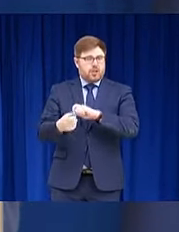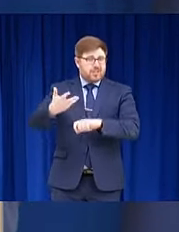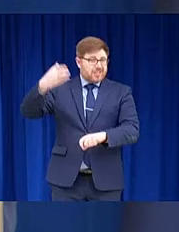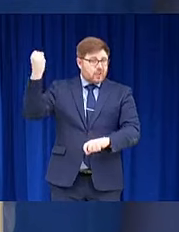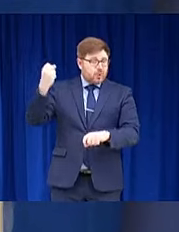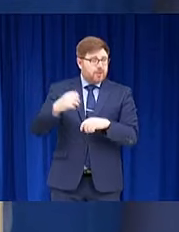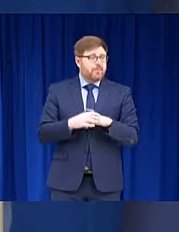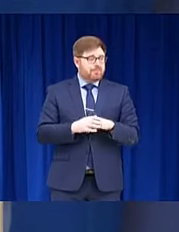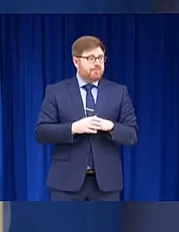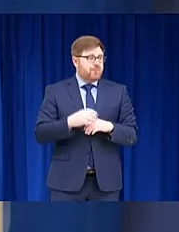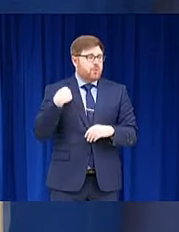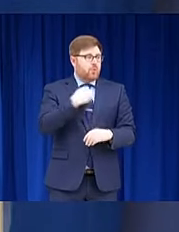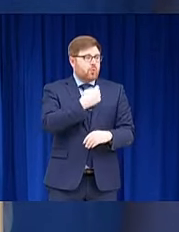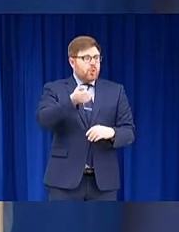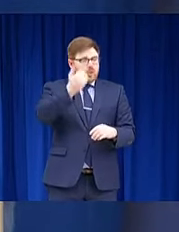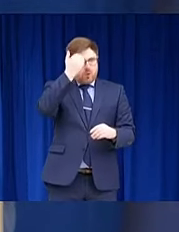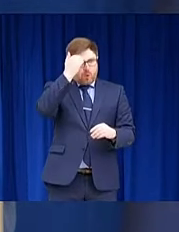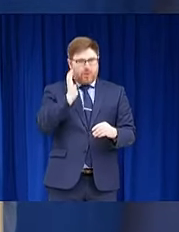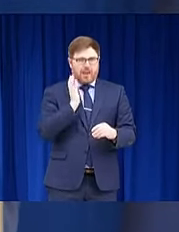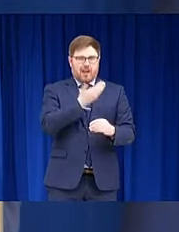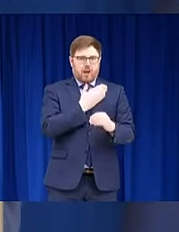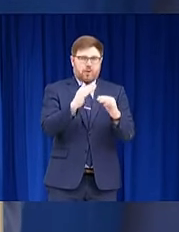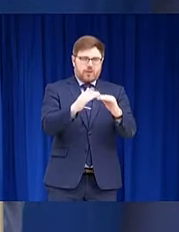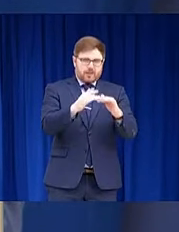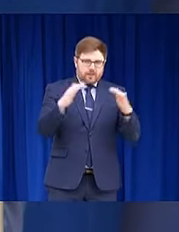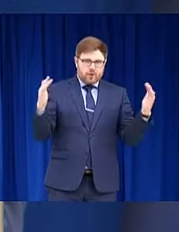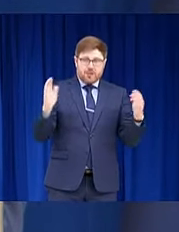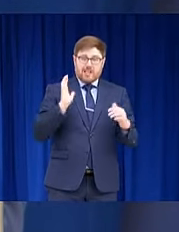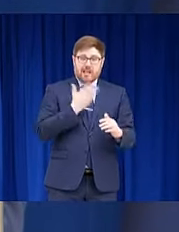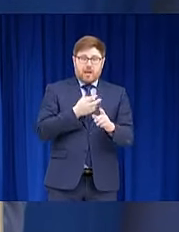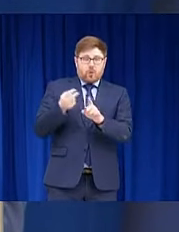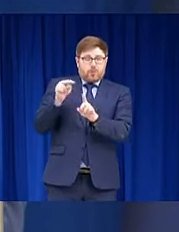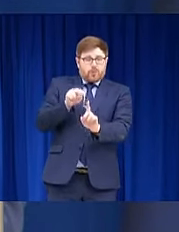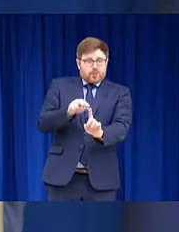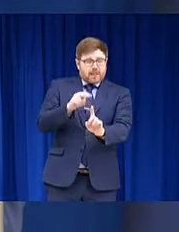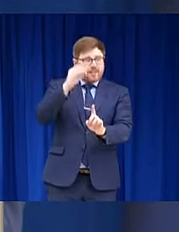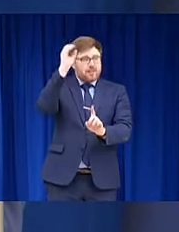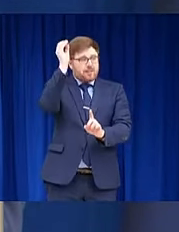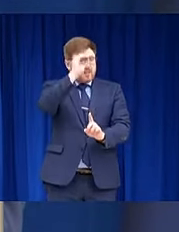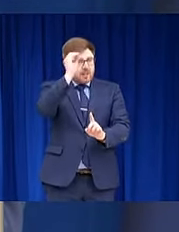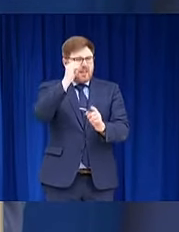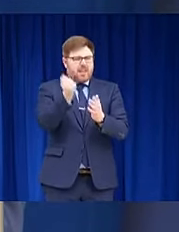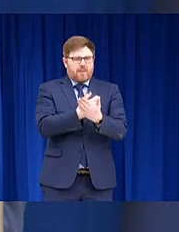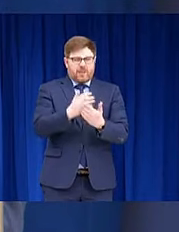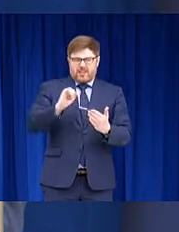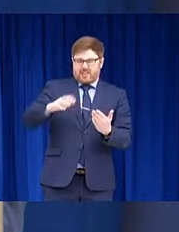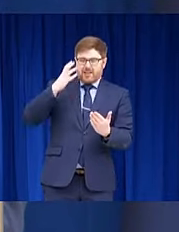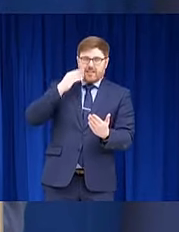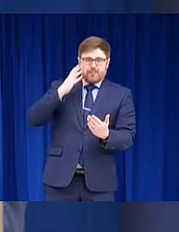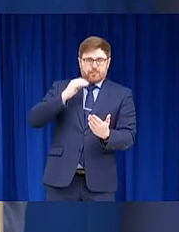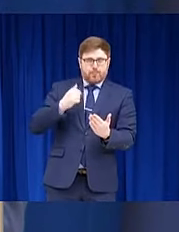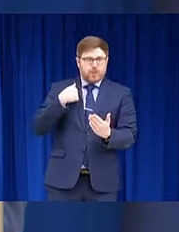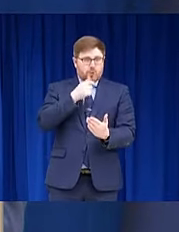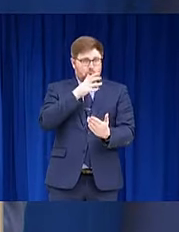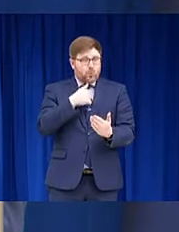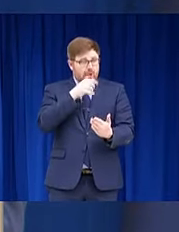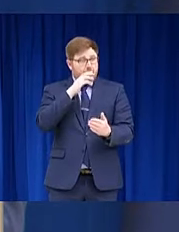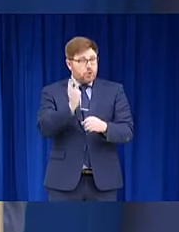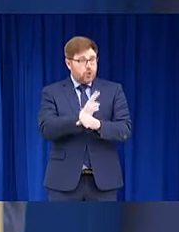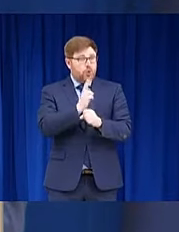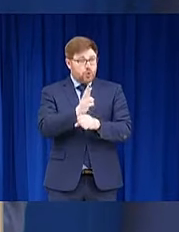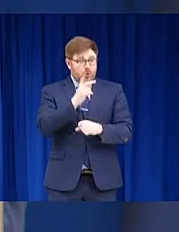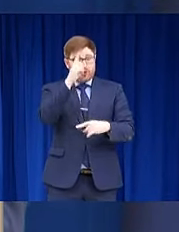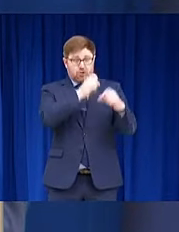strength lies in our diversity of thought, point of view, and experience. And we know we can use that diversity to our strategic